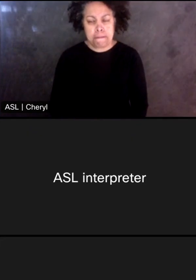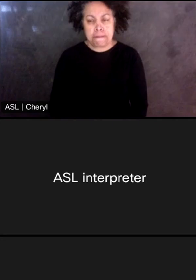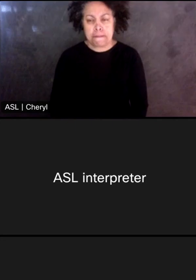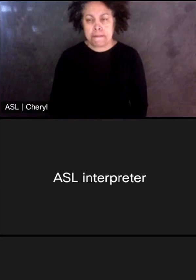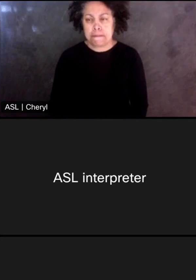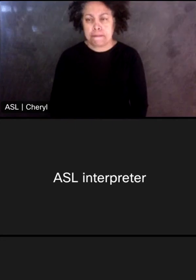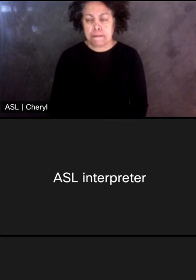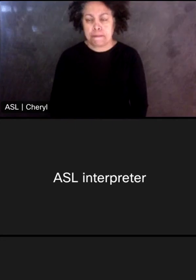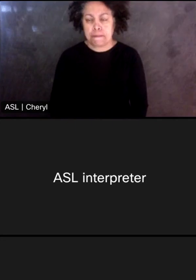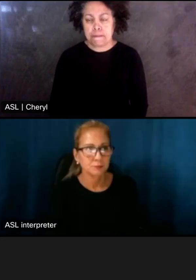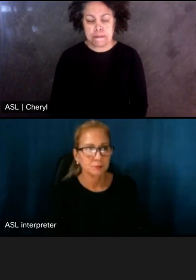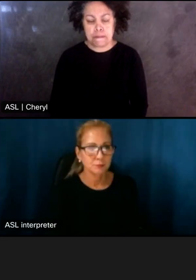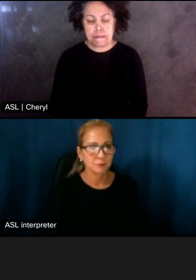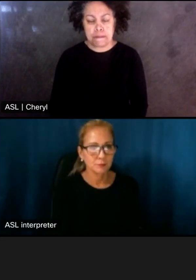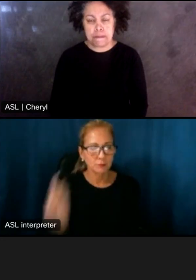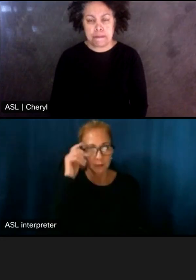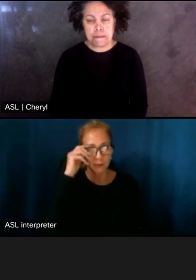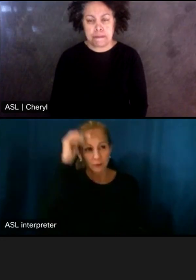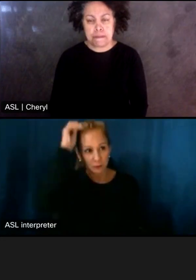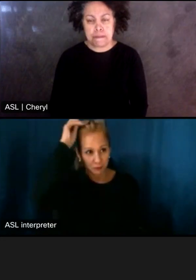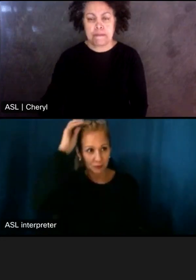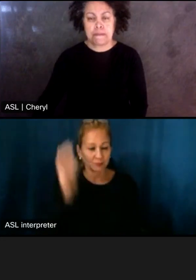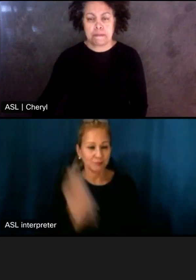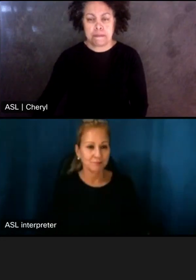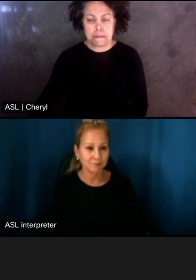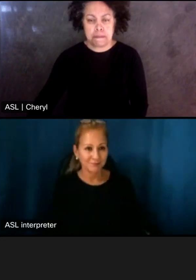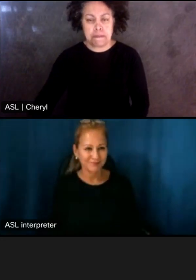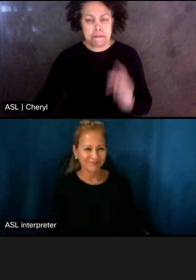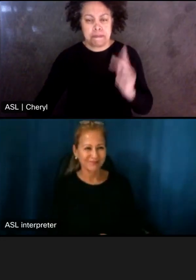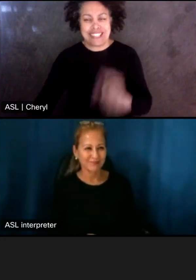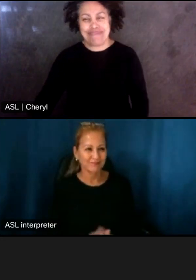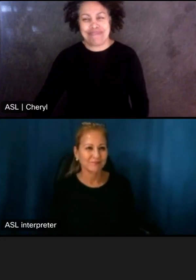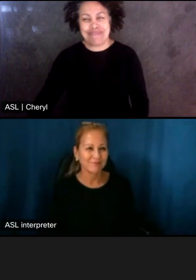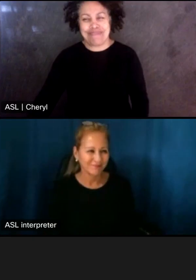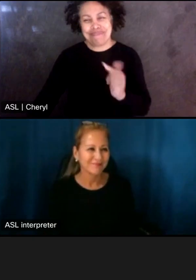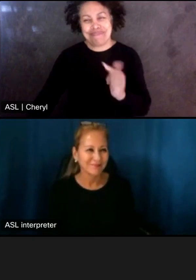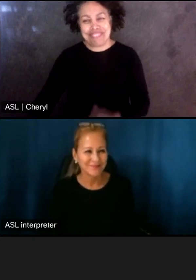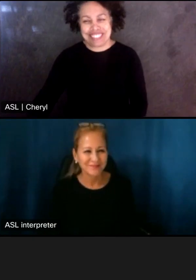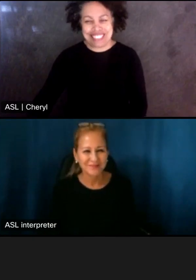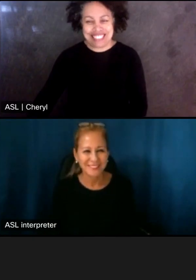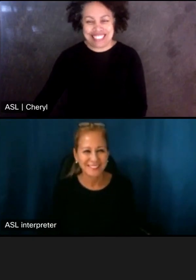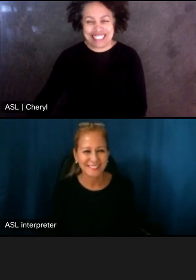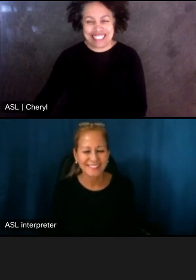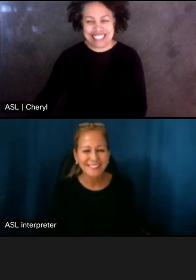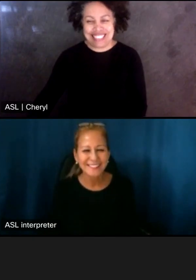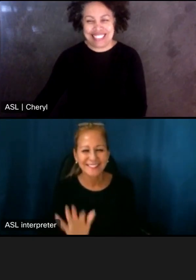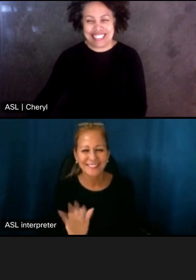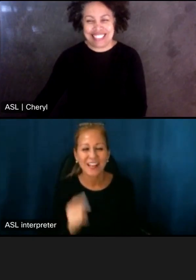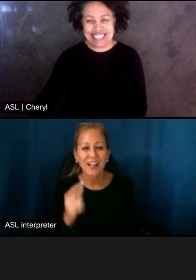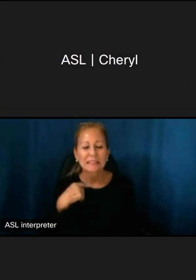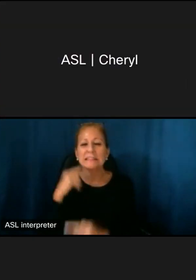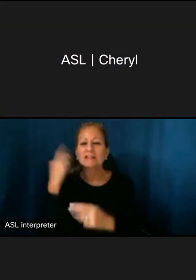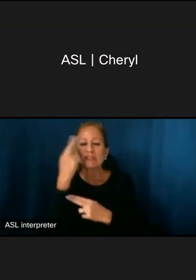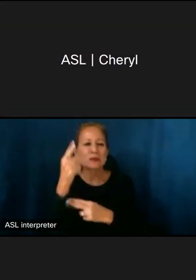Okay. Sorry, just realizing you cannot unmute